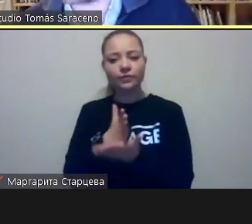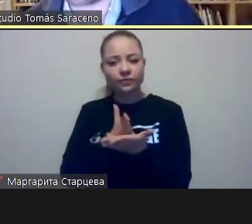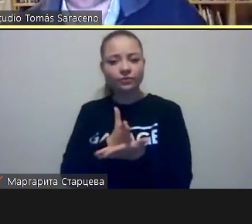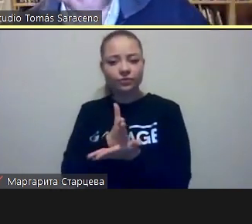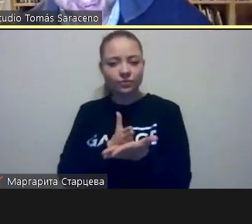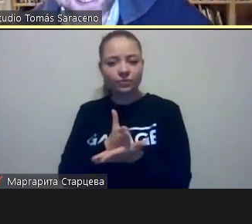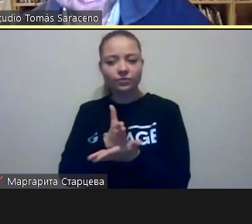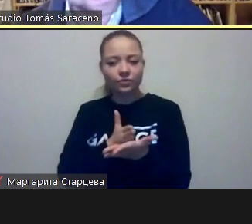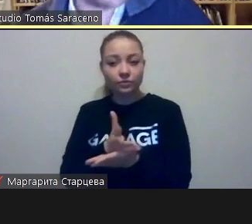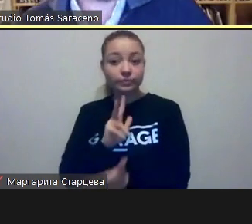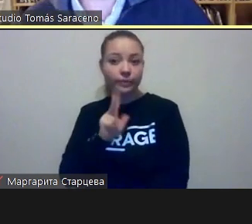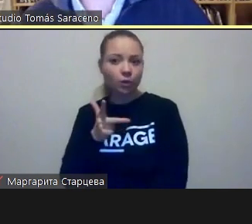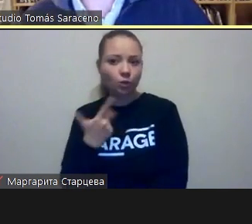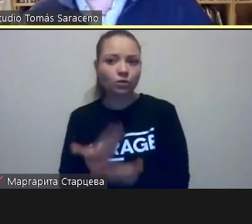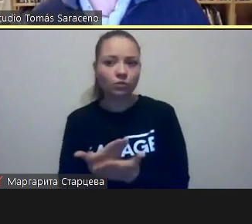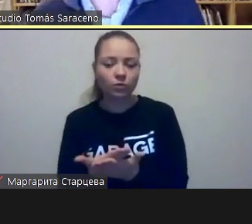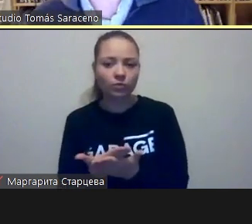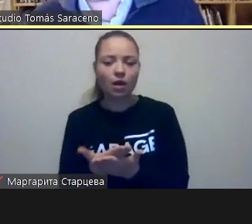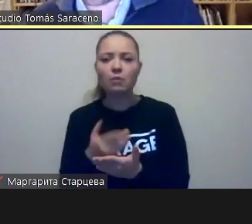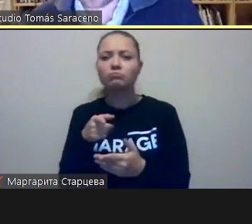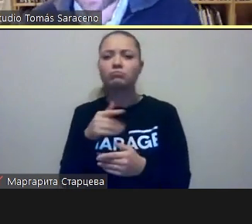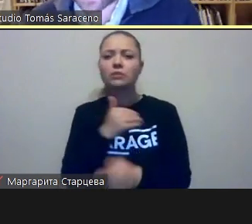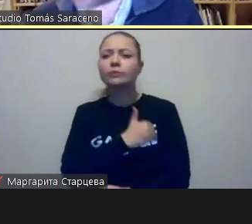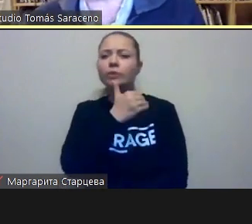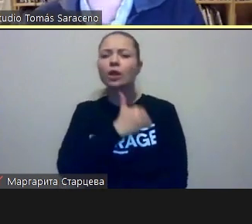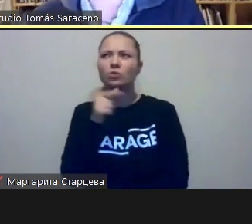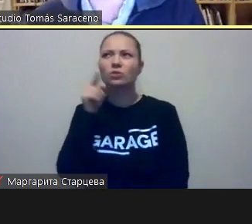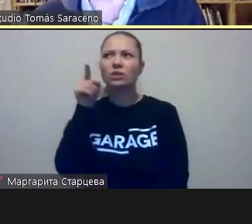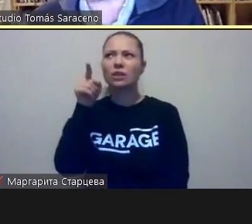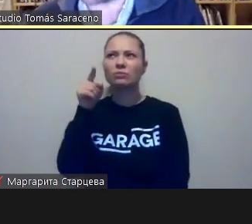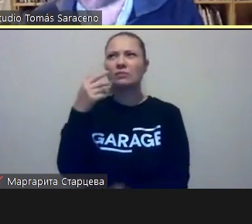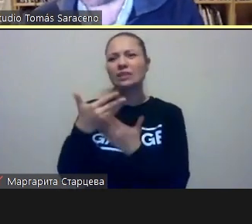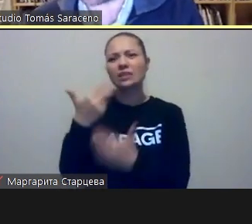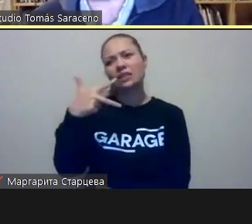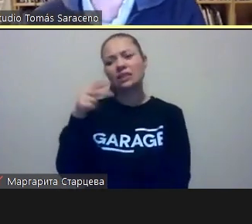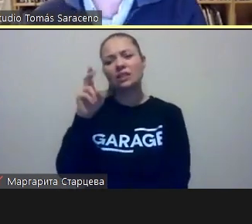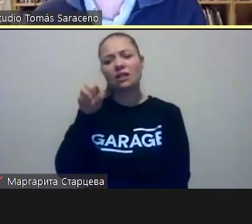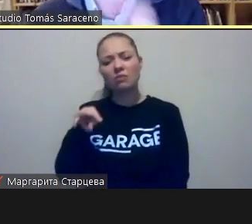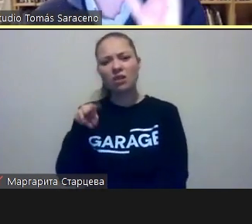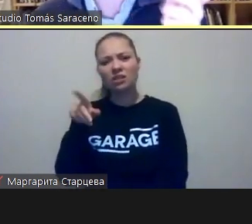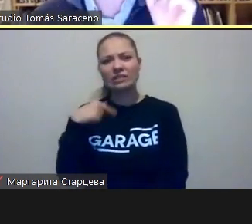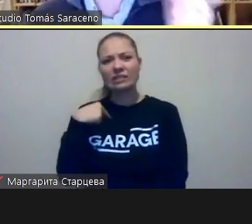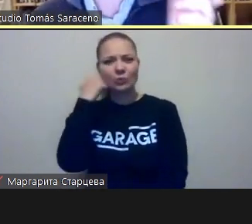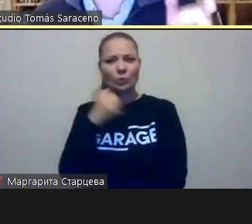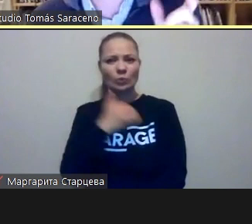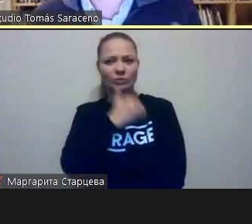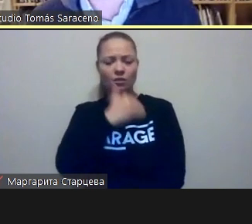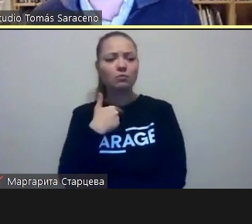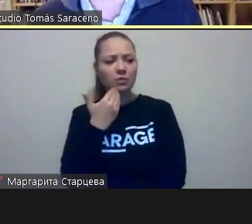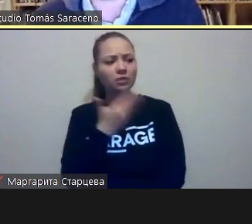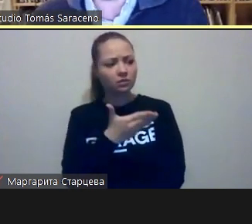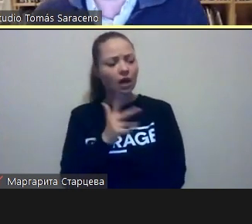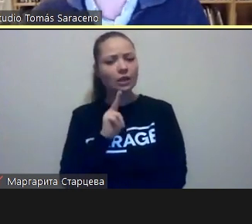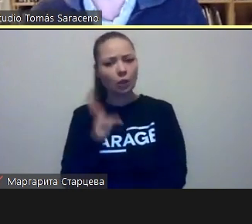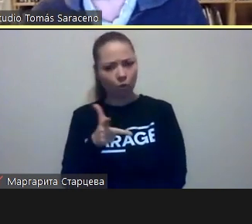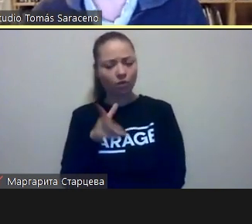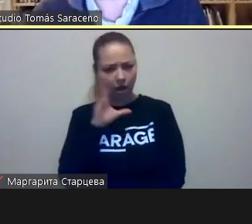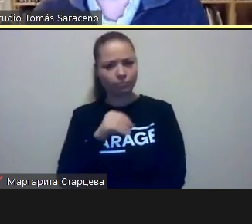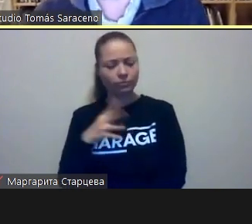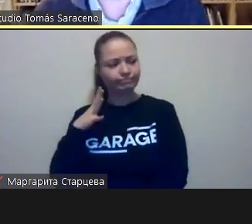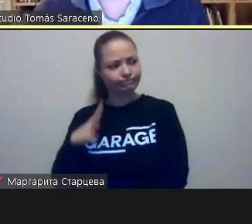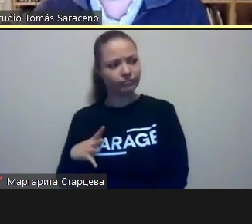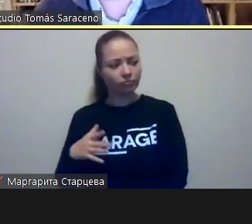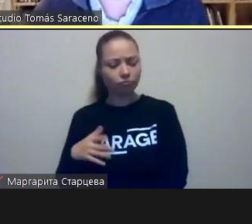30 kilometers high, and it lasts 3 years, they said, well, it can last much longer, they told me, but it will be a threshold somehow